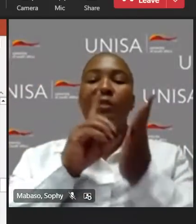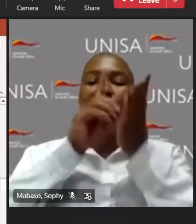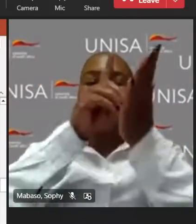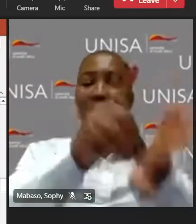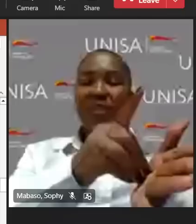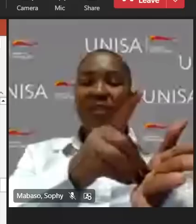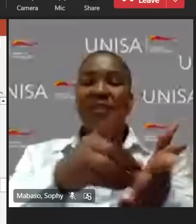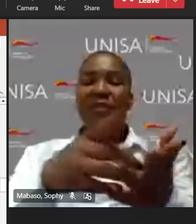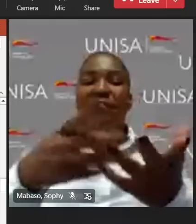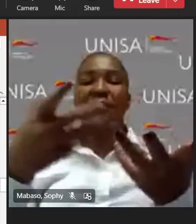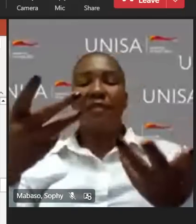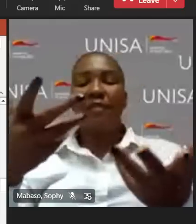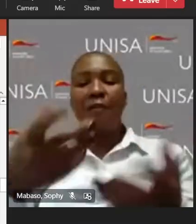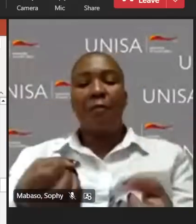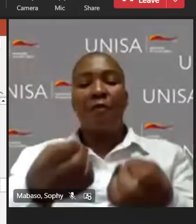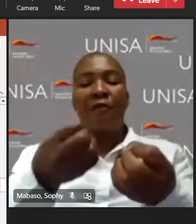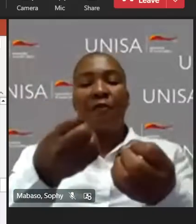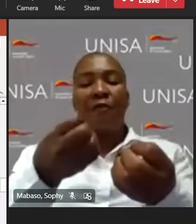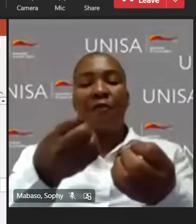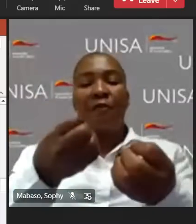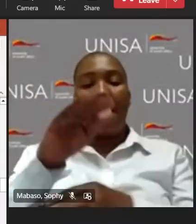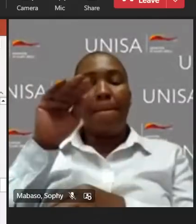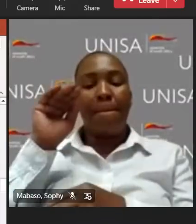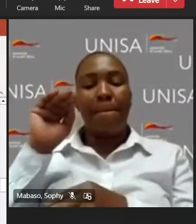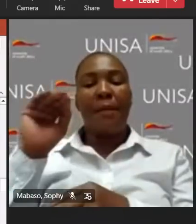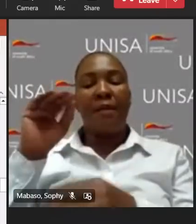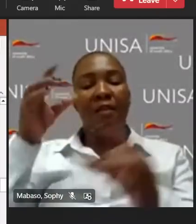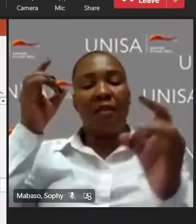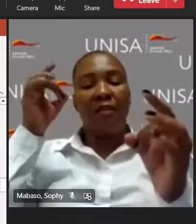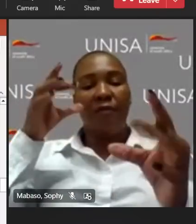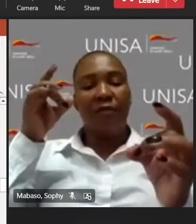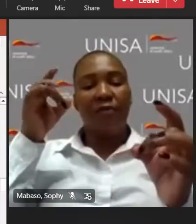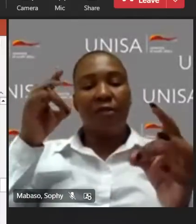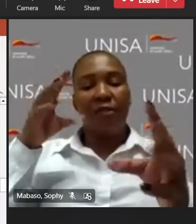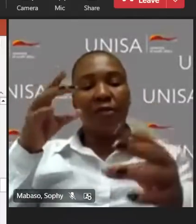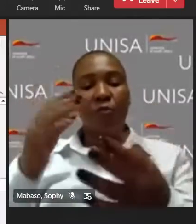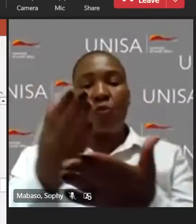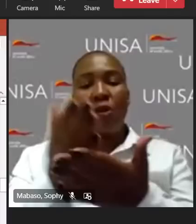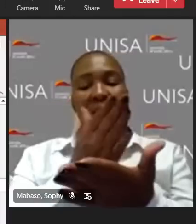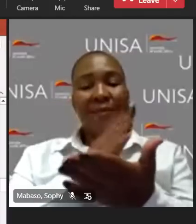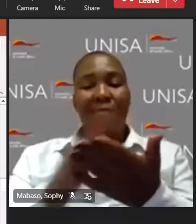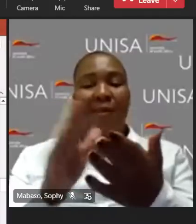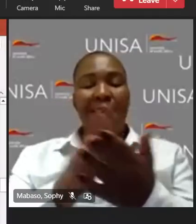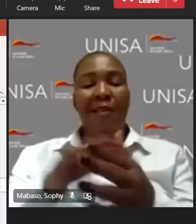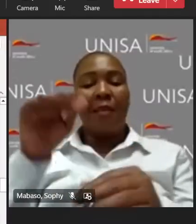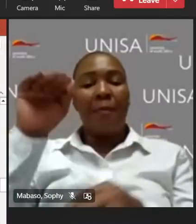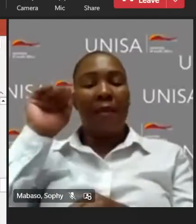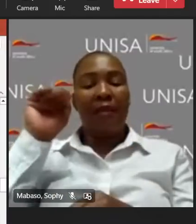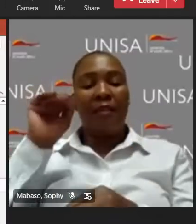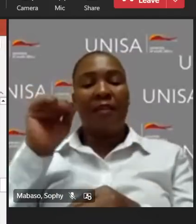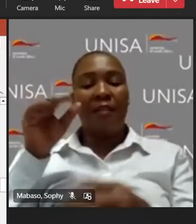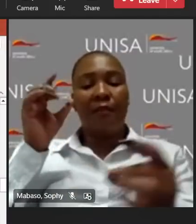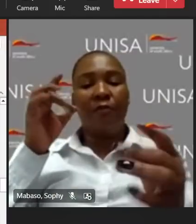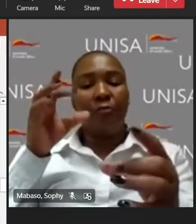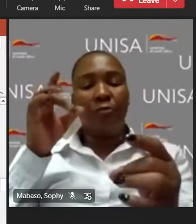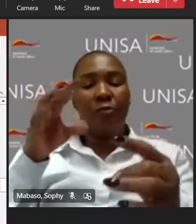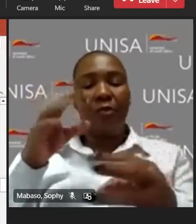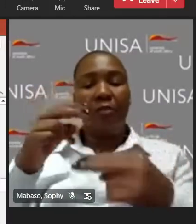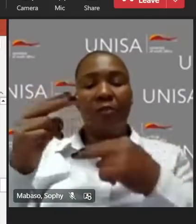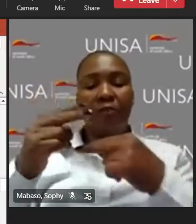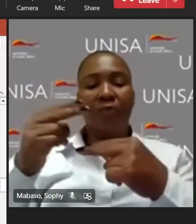provided banking details. We'll share the banking details shortly. You can also